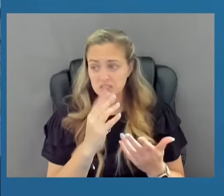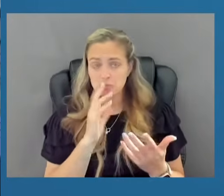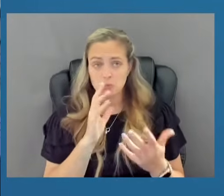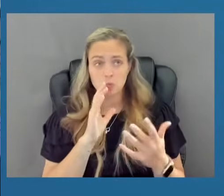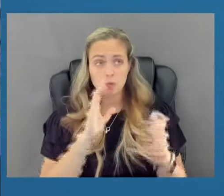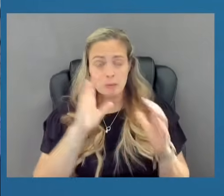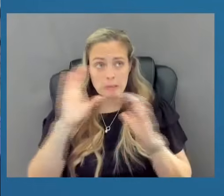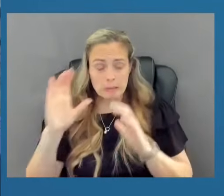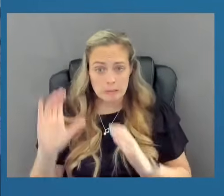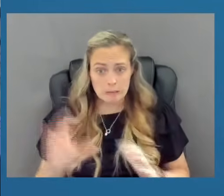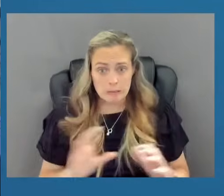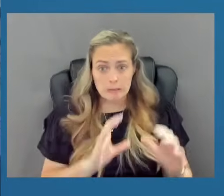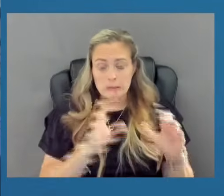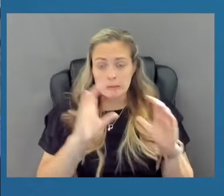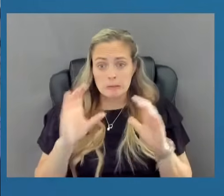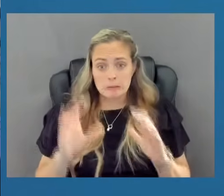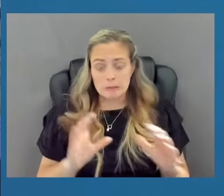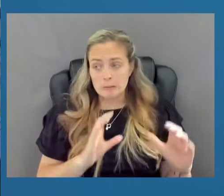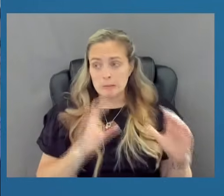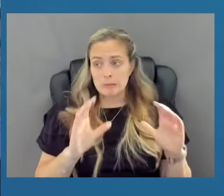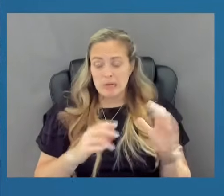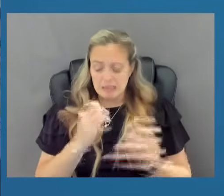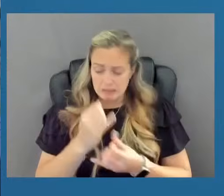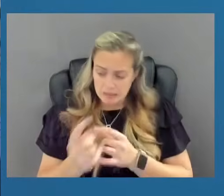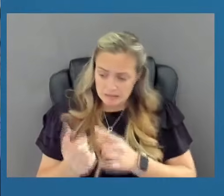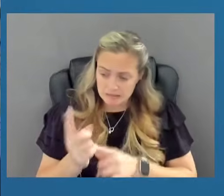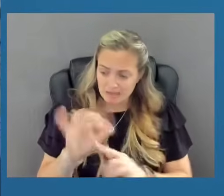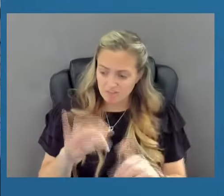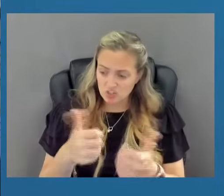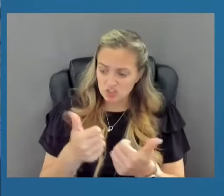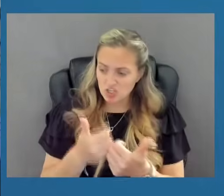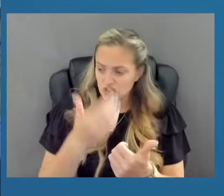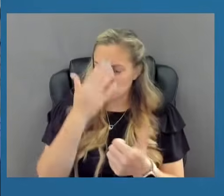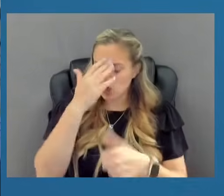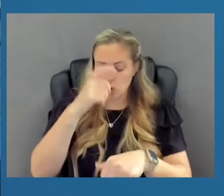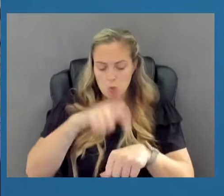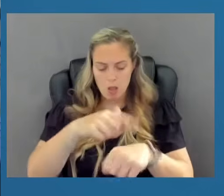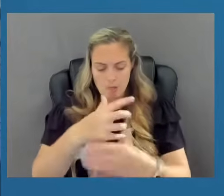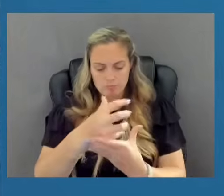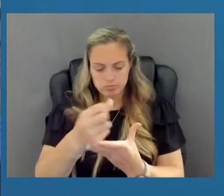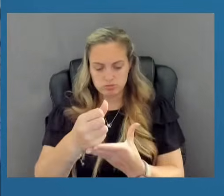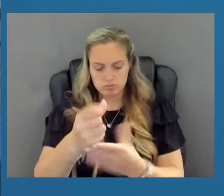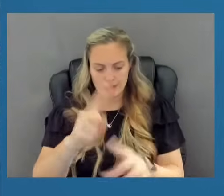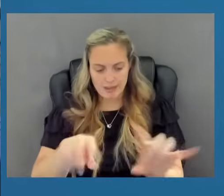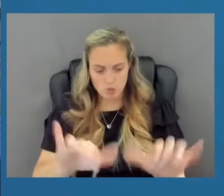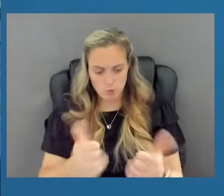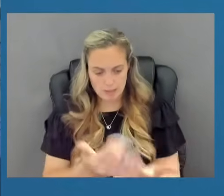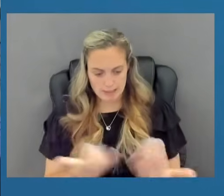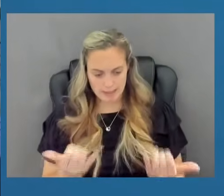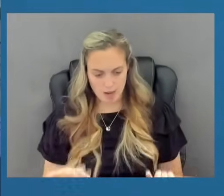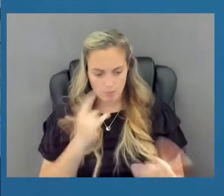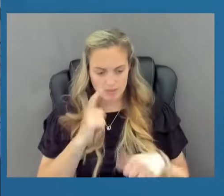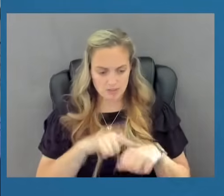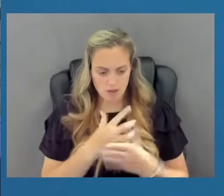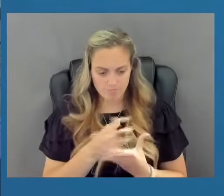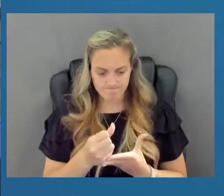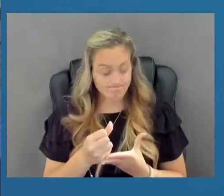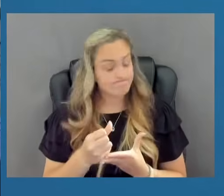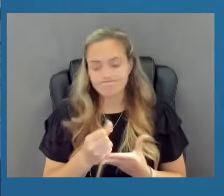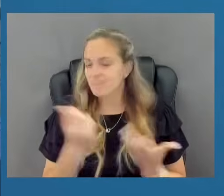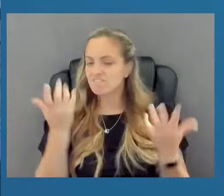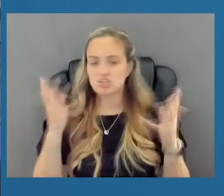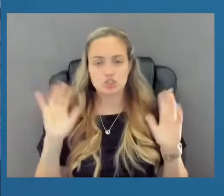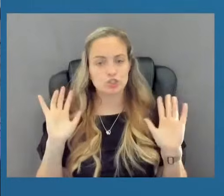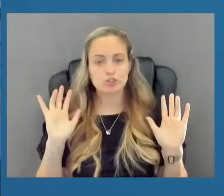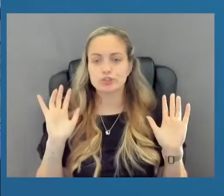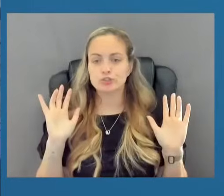game, waiting to the last second for challenges when they know the clock has run out. That's over. Going forward,